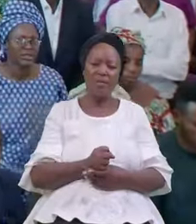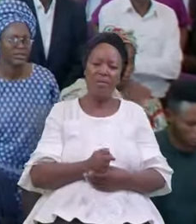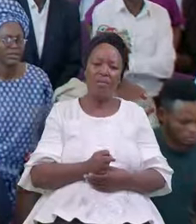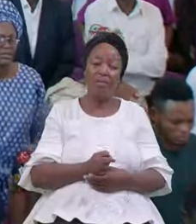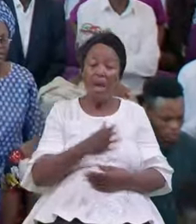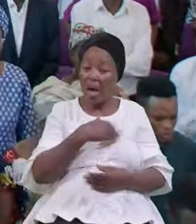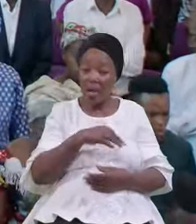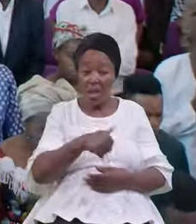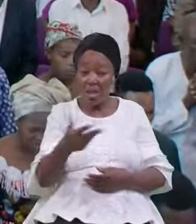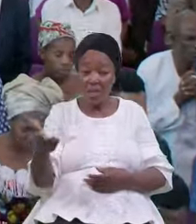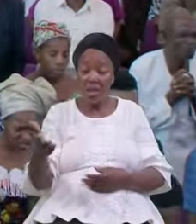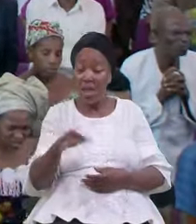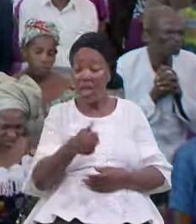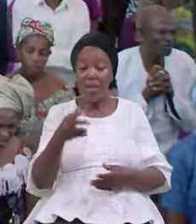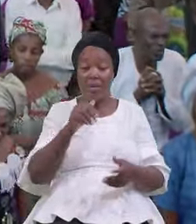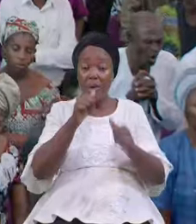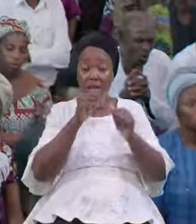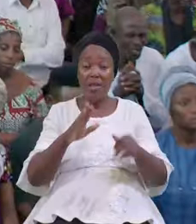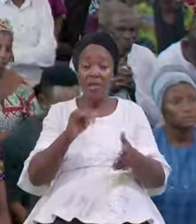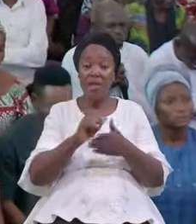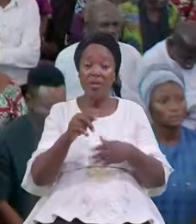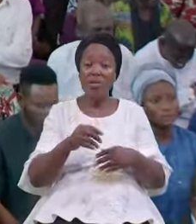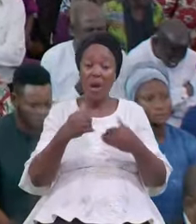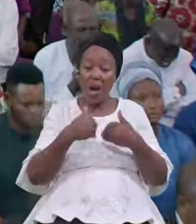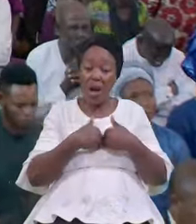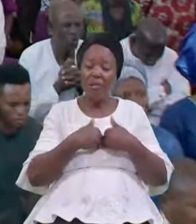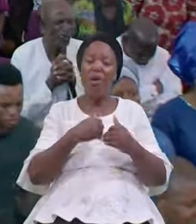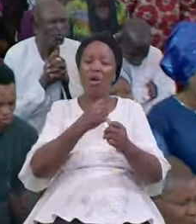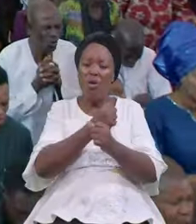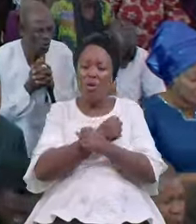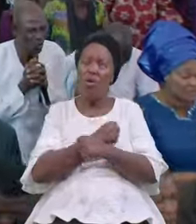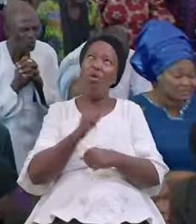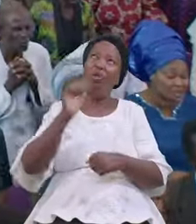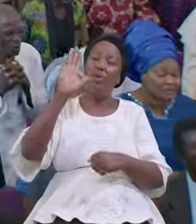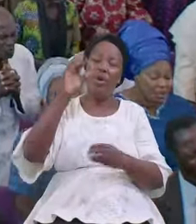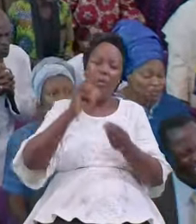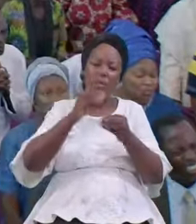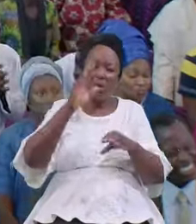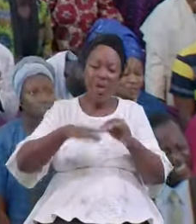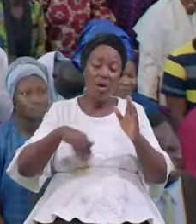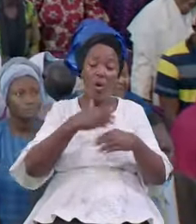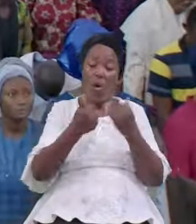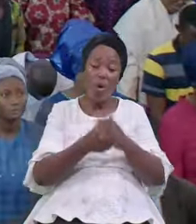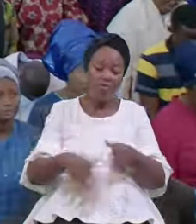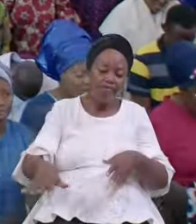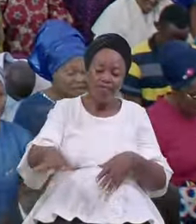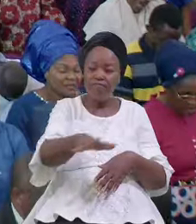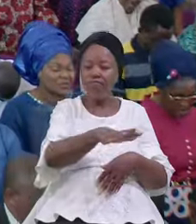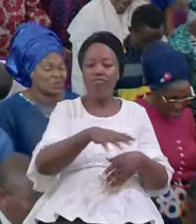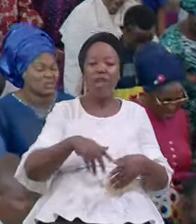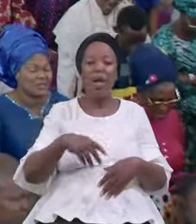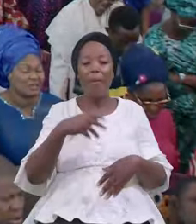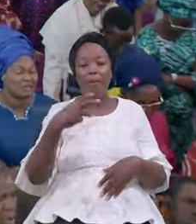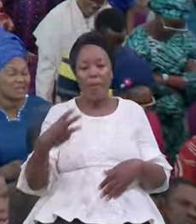And whatever blessings you have, love him more than all those